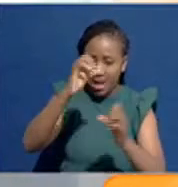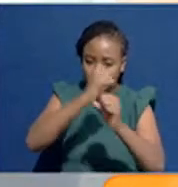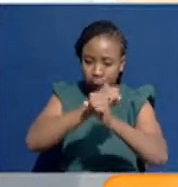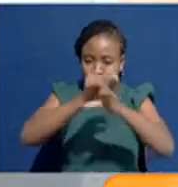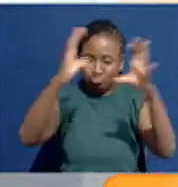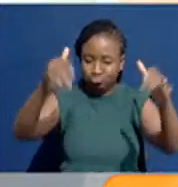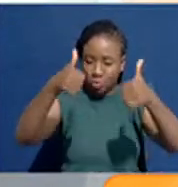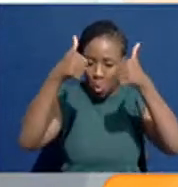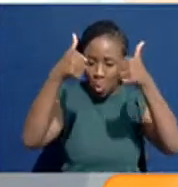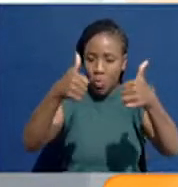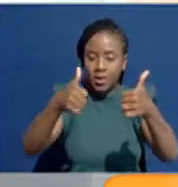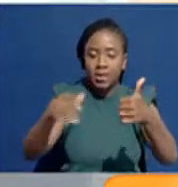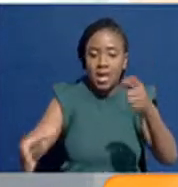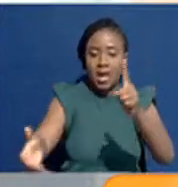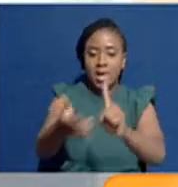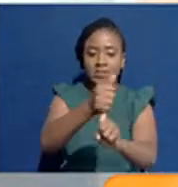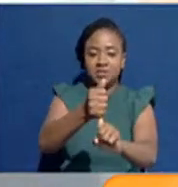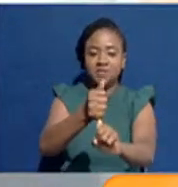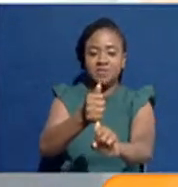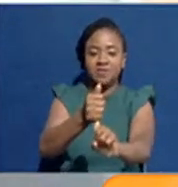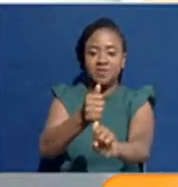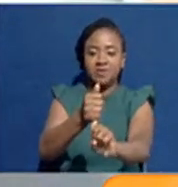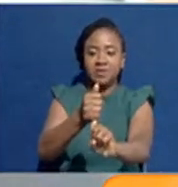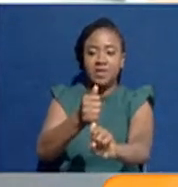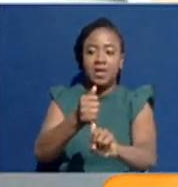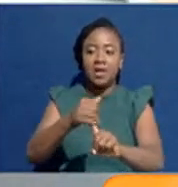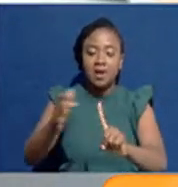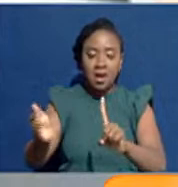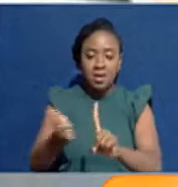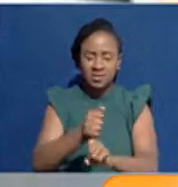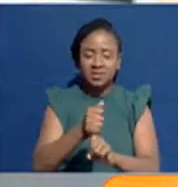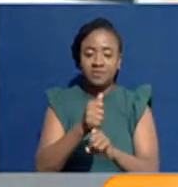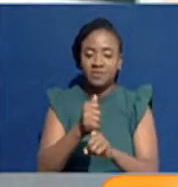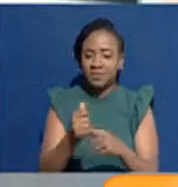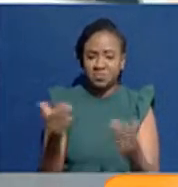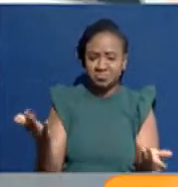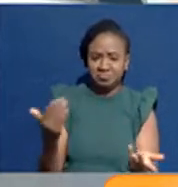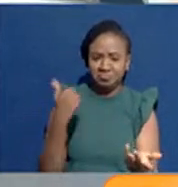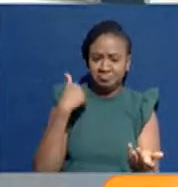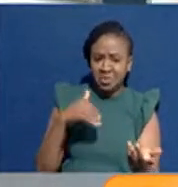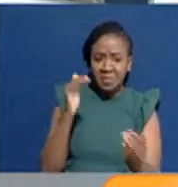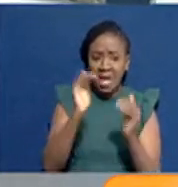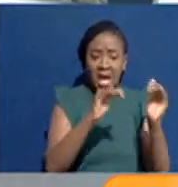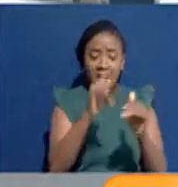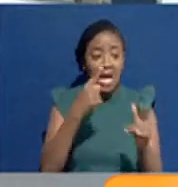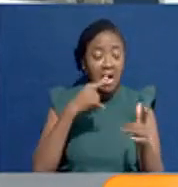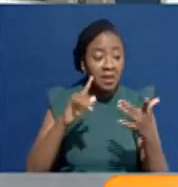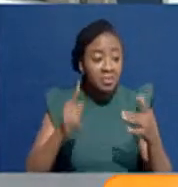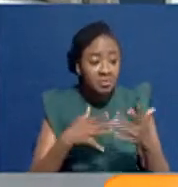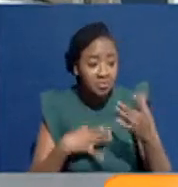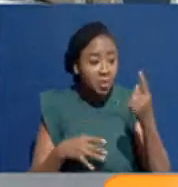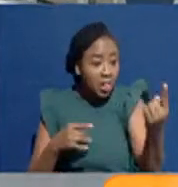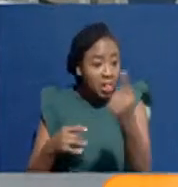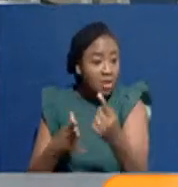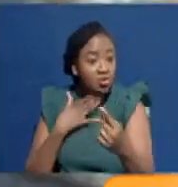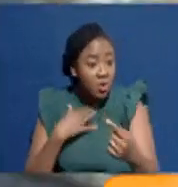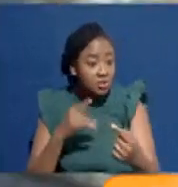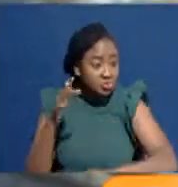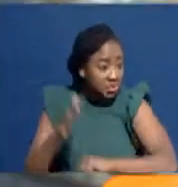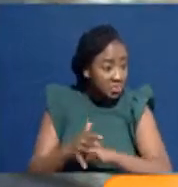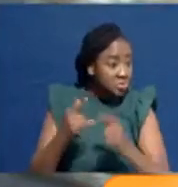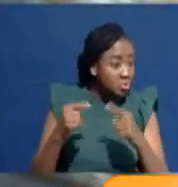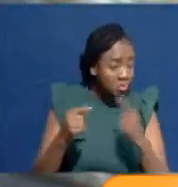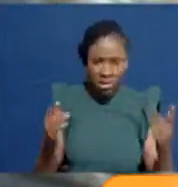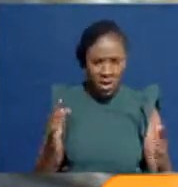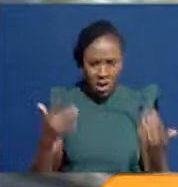asked me, you know, my constituents may oppose and such like that. I mean, really, do I go asking 100,000 people, each of them, do you reject or oppose? I mean, really,